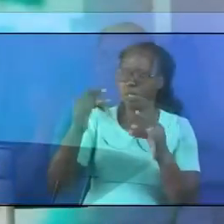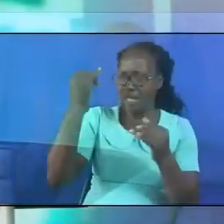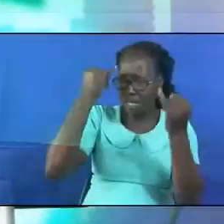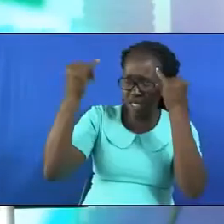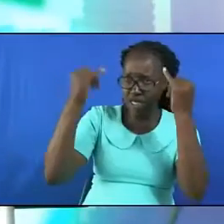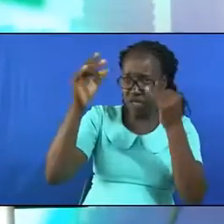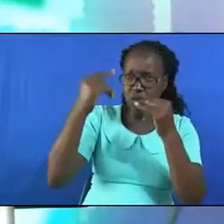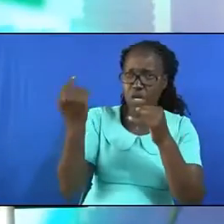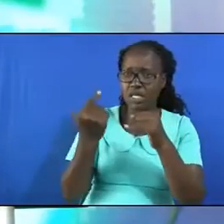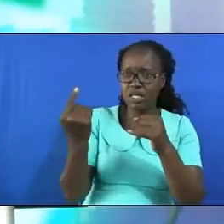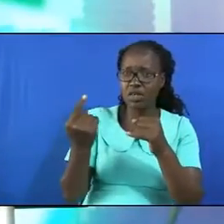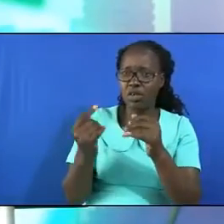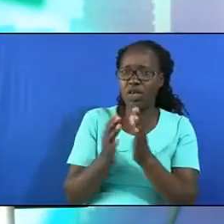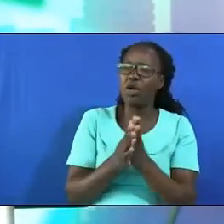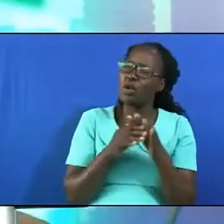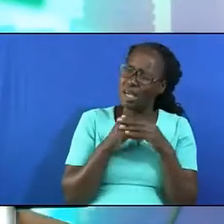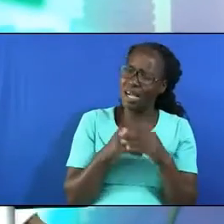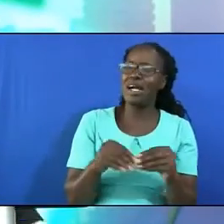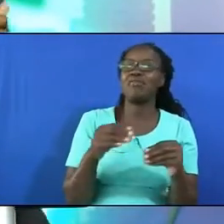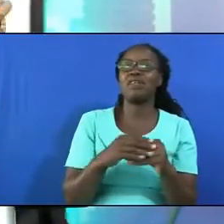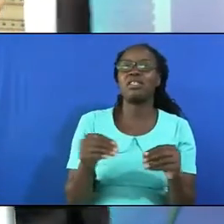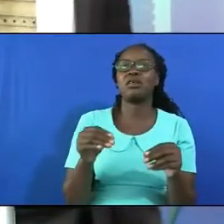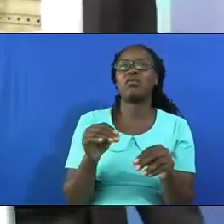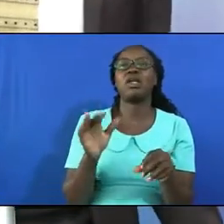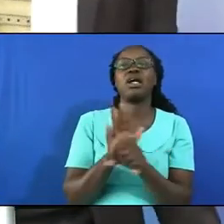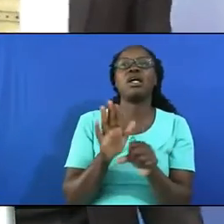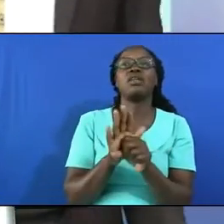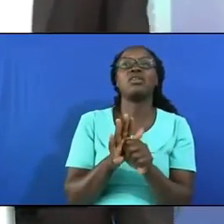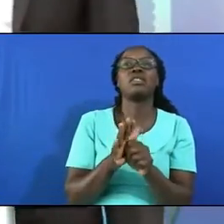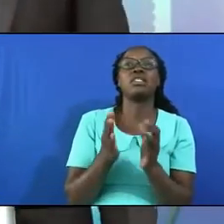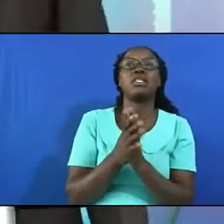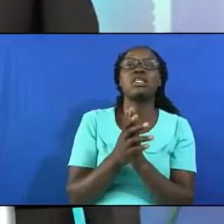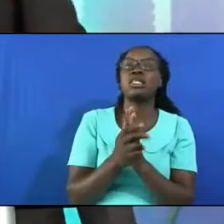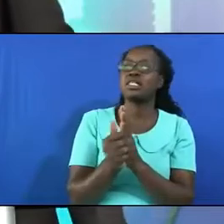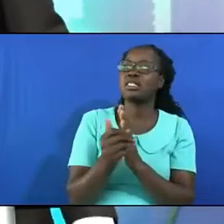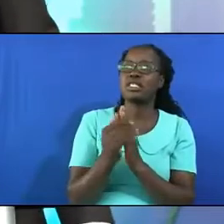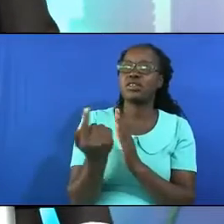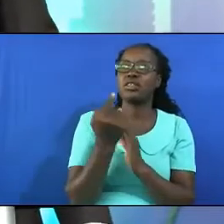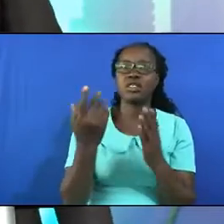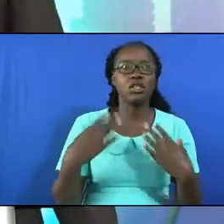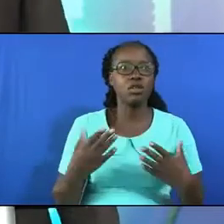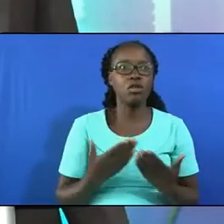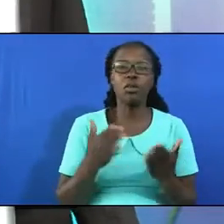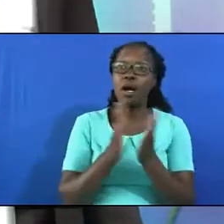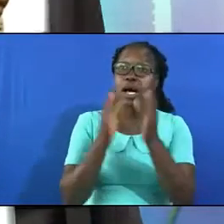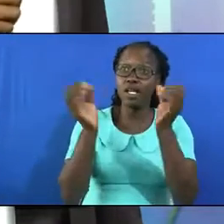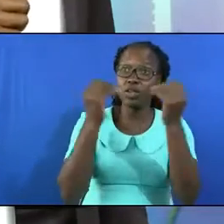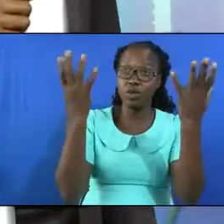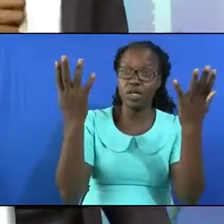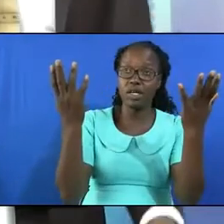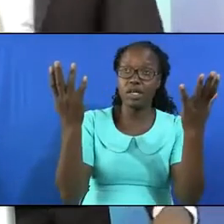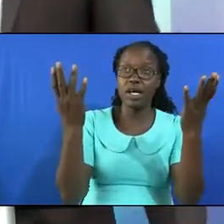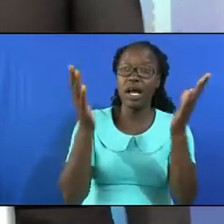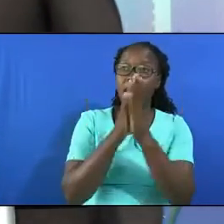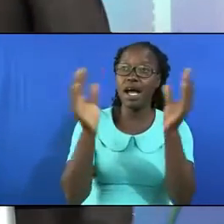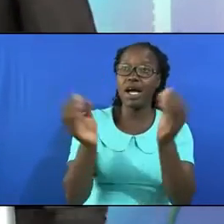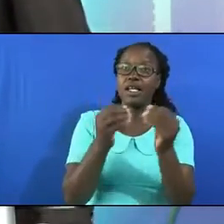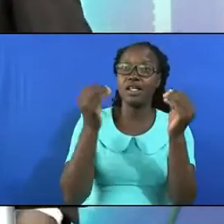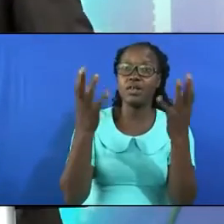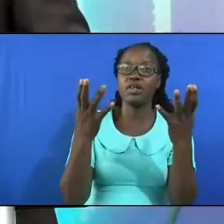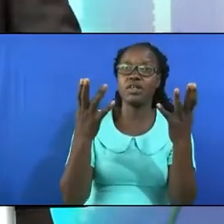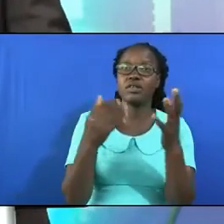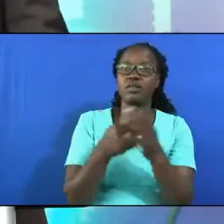idea that you are single. You are so comfortable in your skin, single people. Hallelujah. Amen.